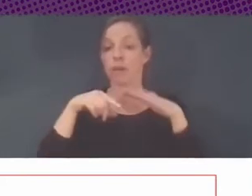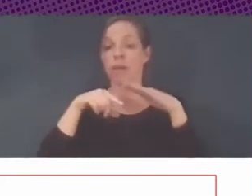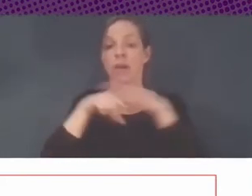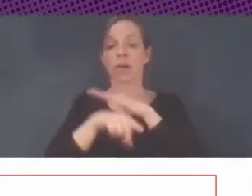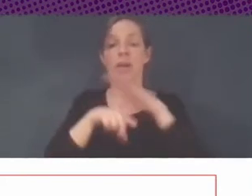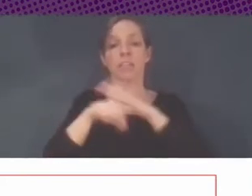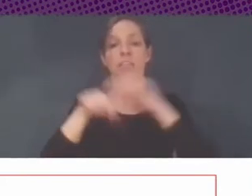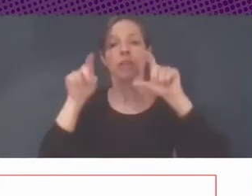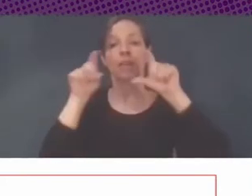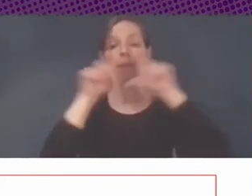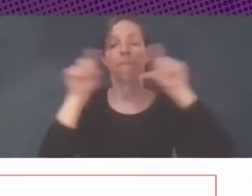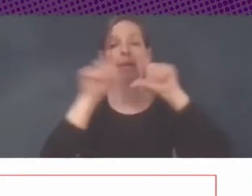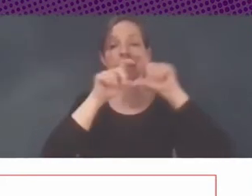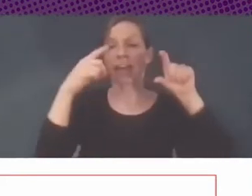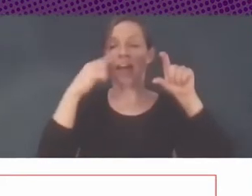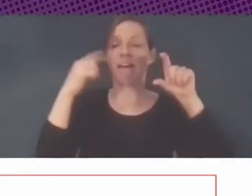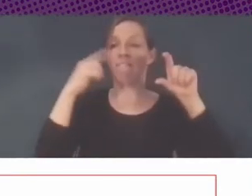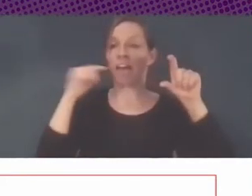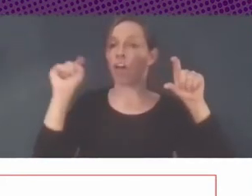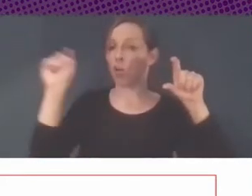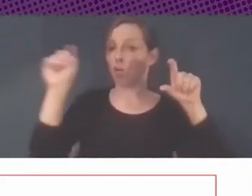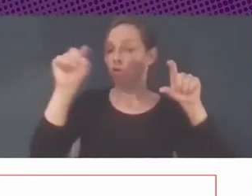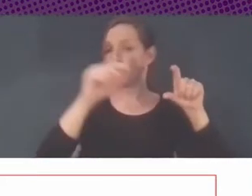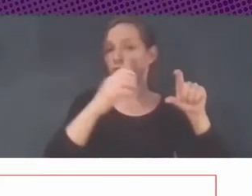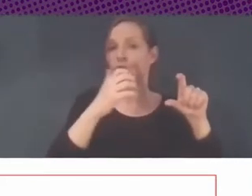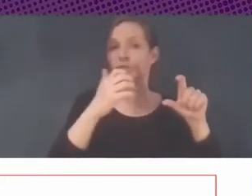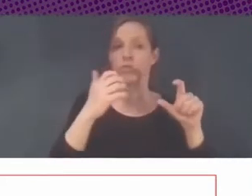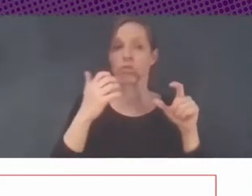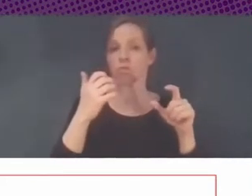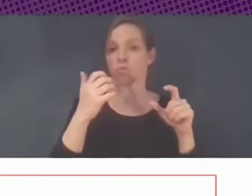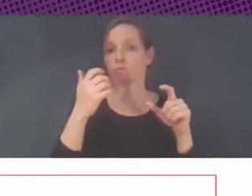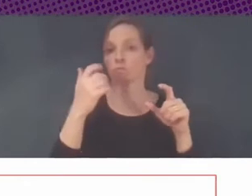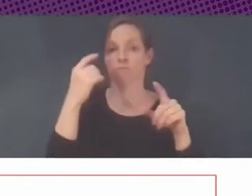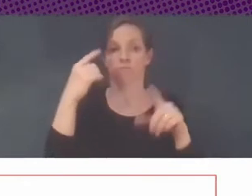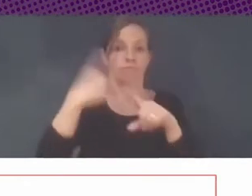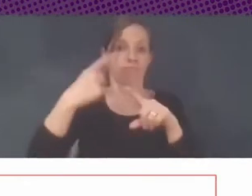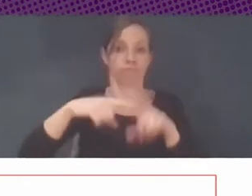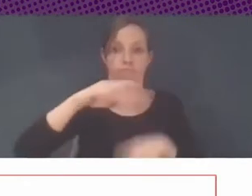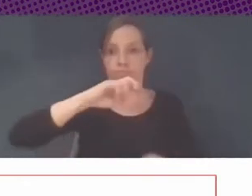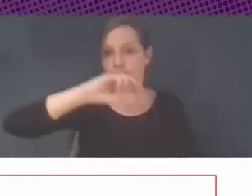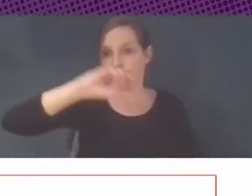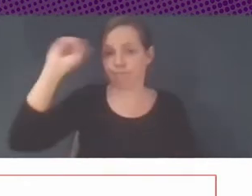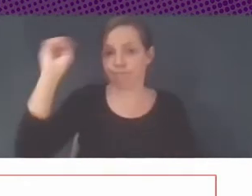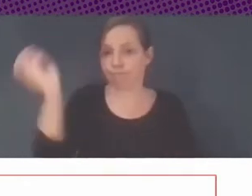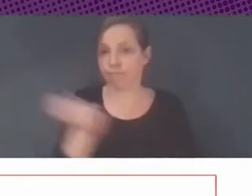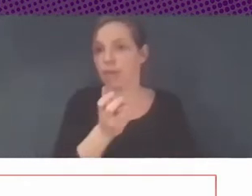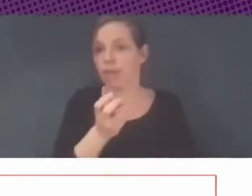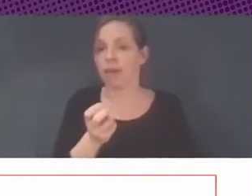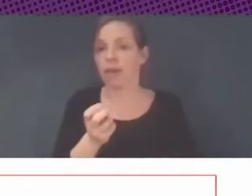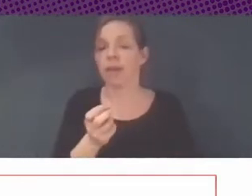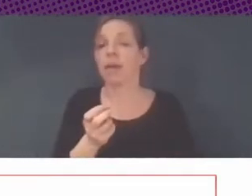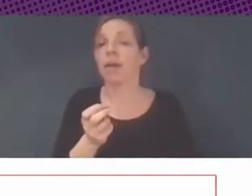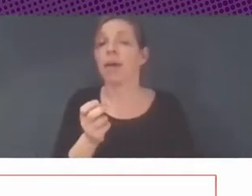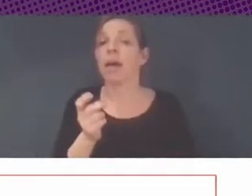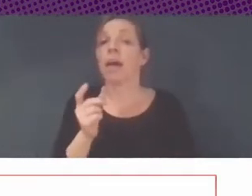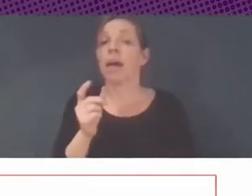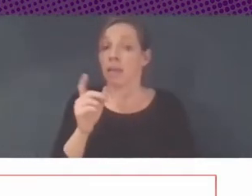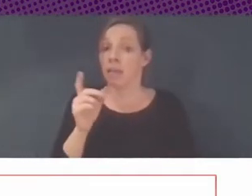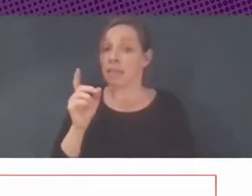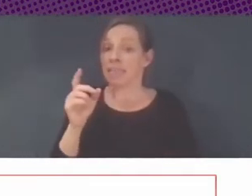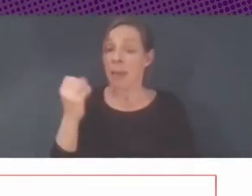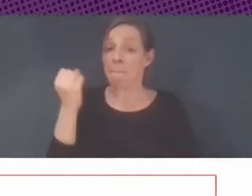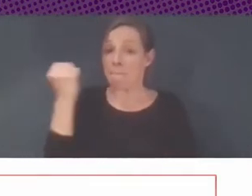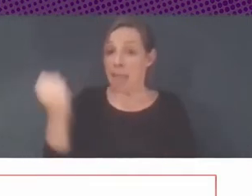managers like BlackRock or bond managers. These trillions of US dollars could be